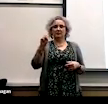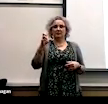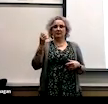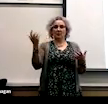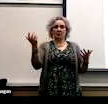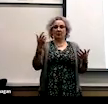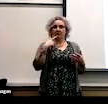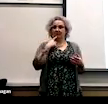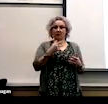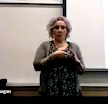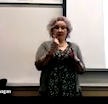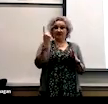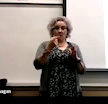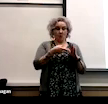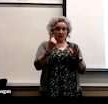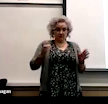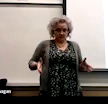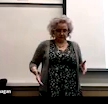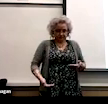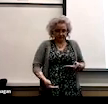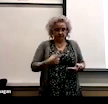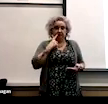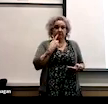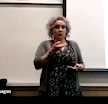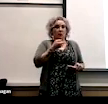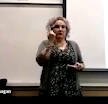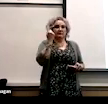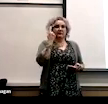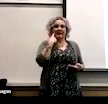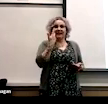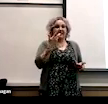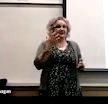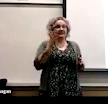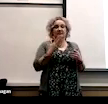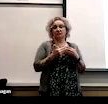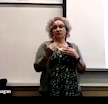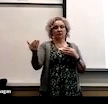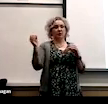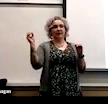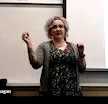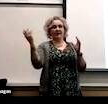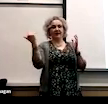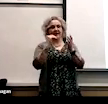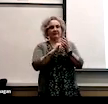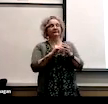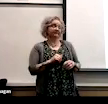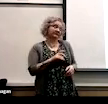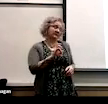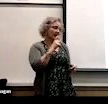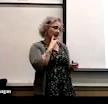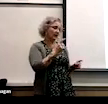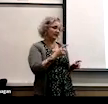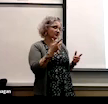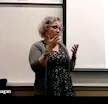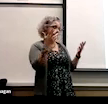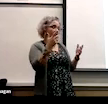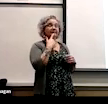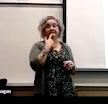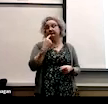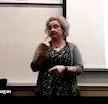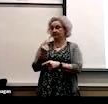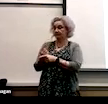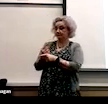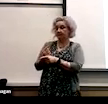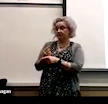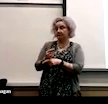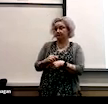again. Which I think is what happens a lot of the time with these kind of things. Right. People just give up and say, we can't do it. So there definitely